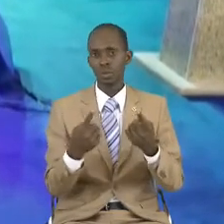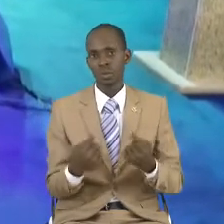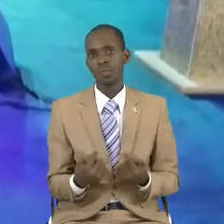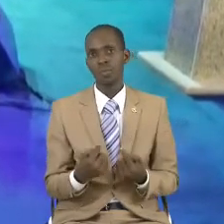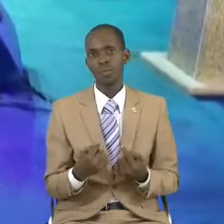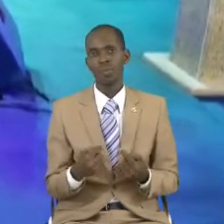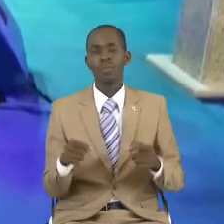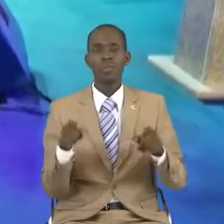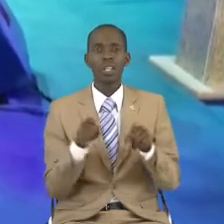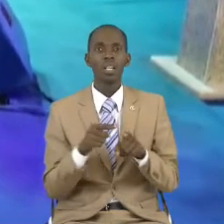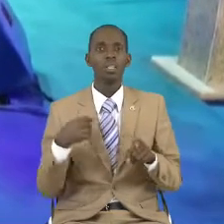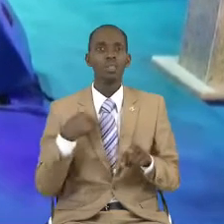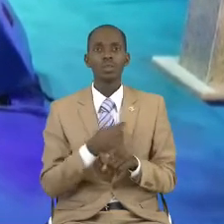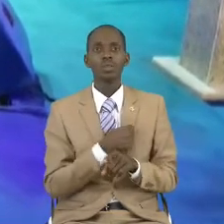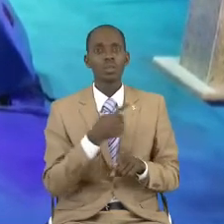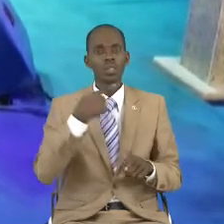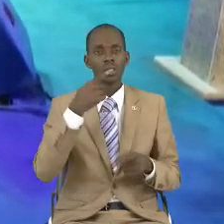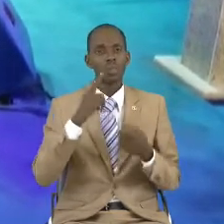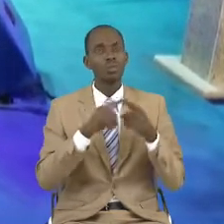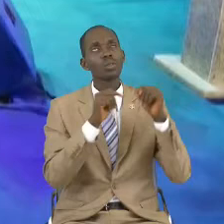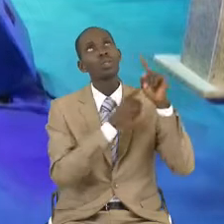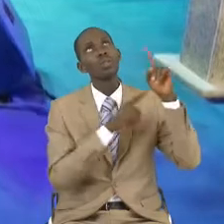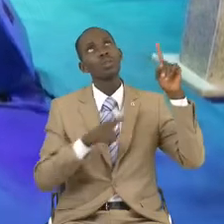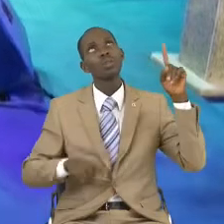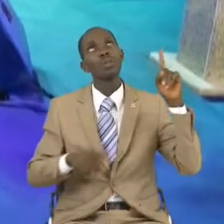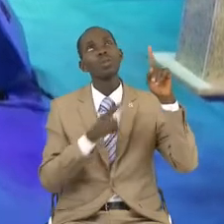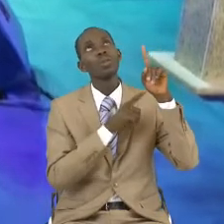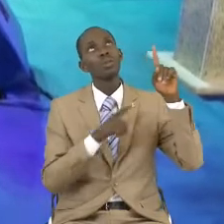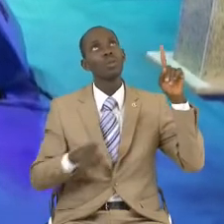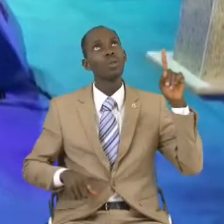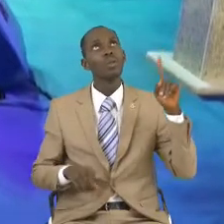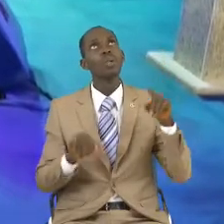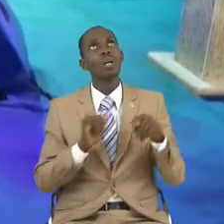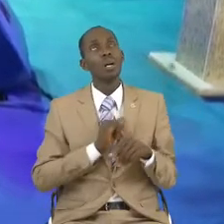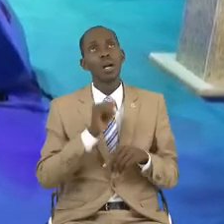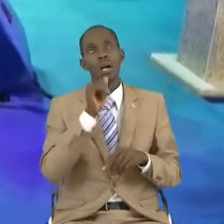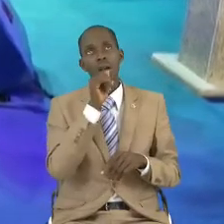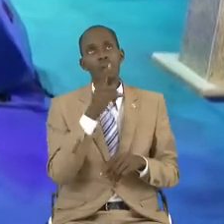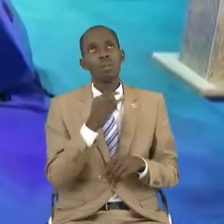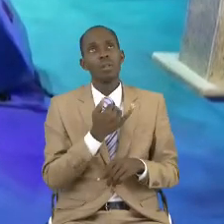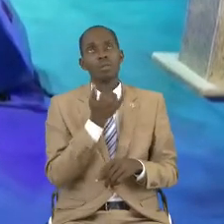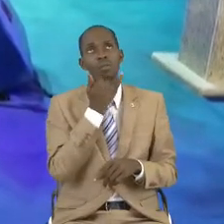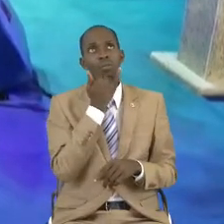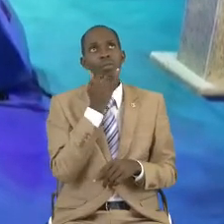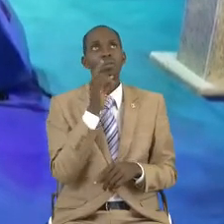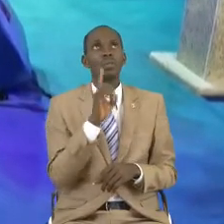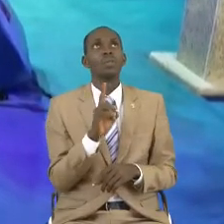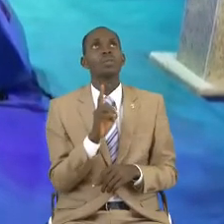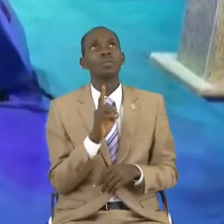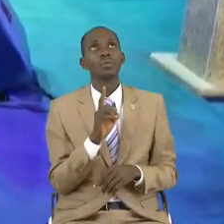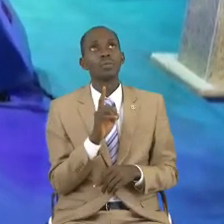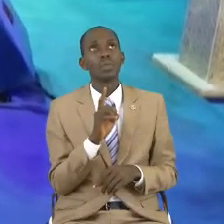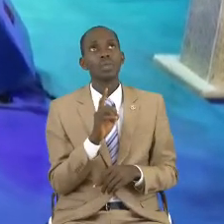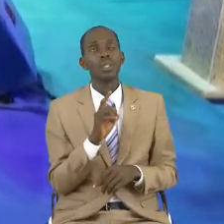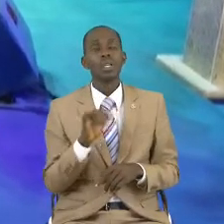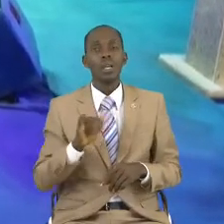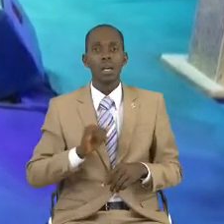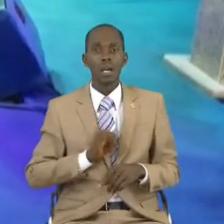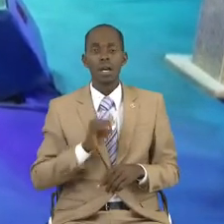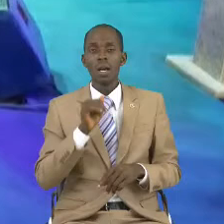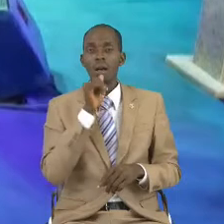tell the lord and we say lord i am the guilty one i'm the offending